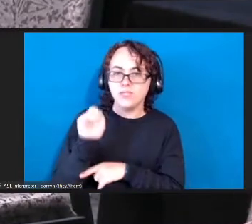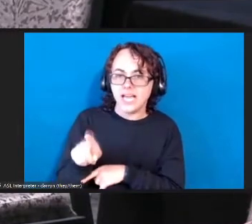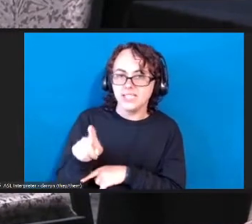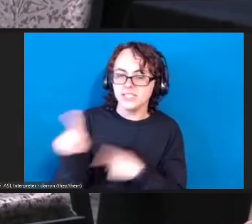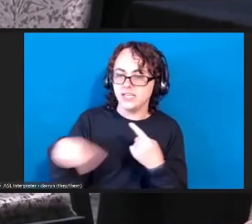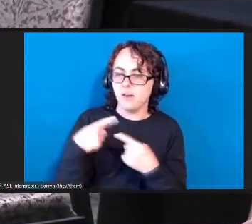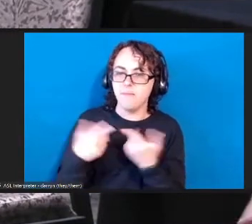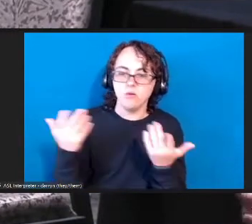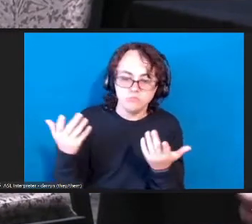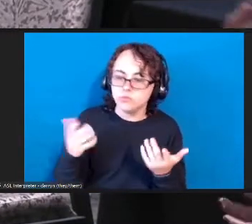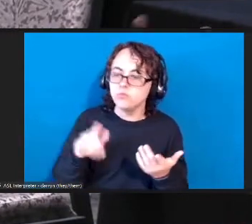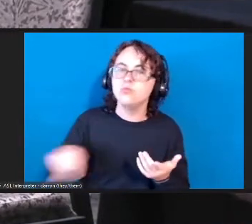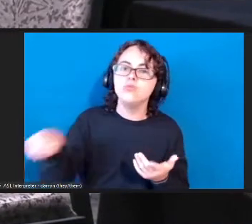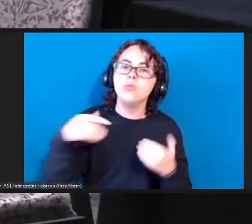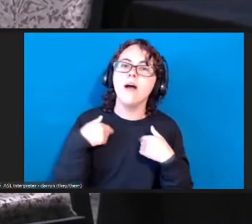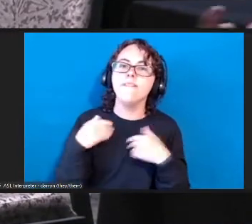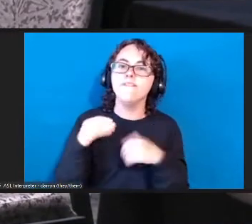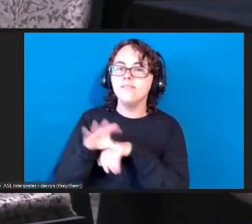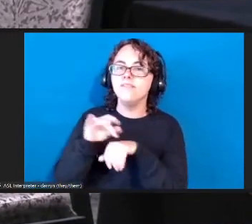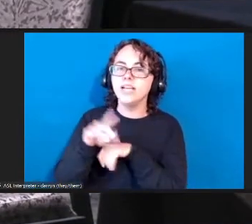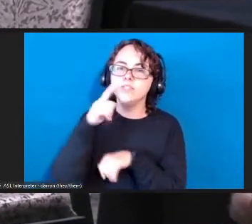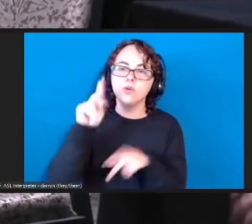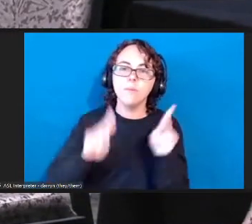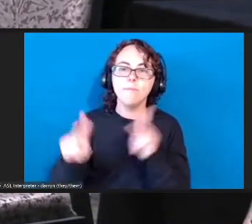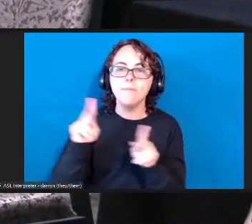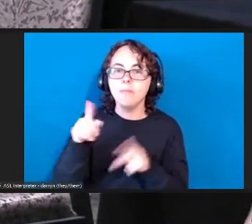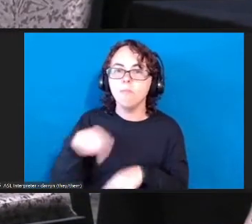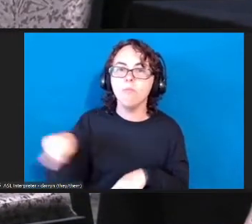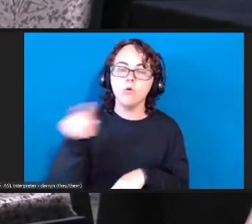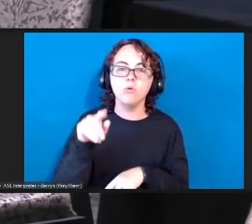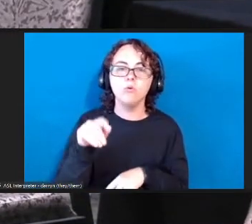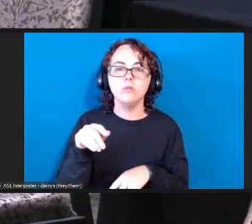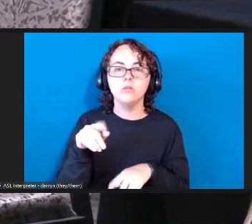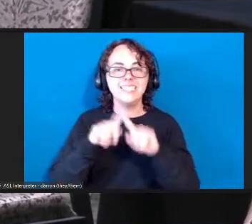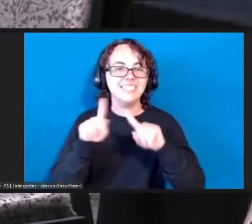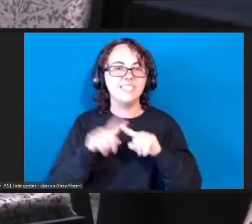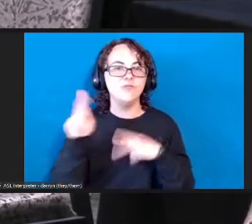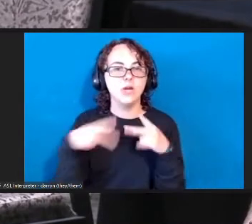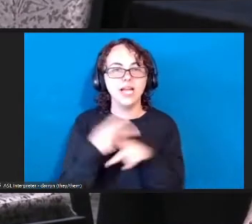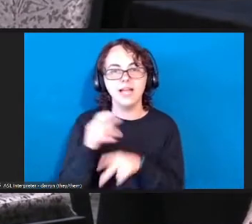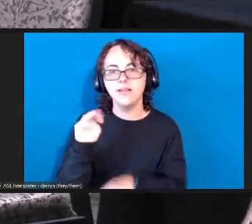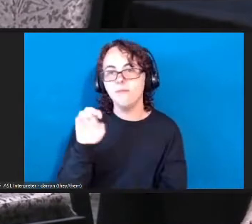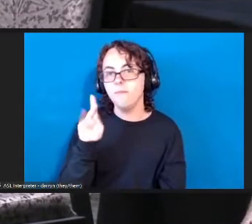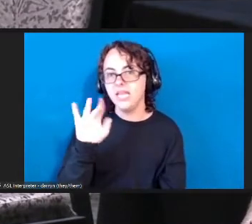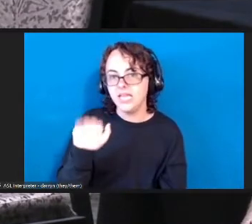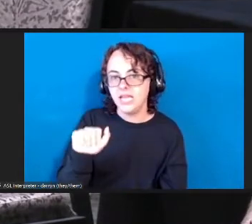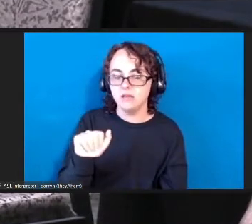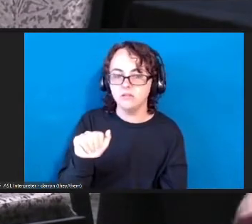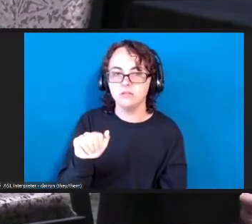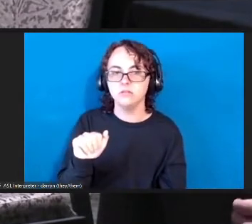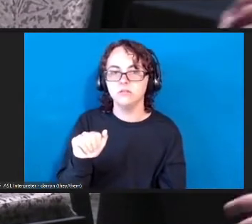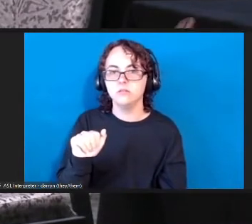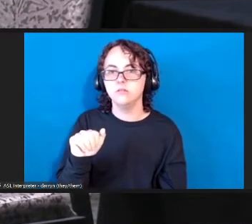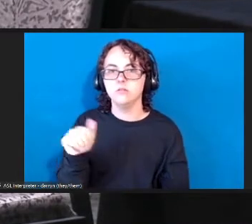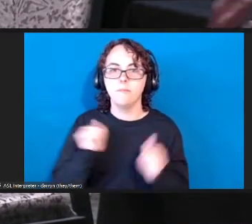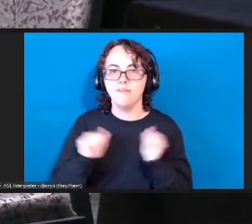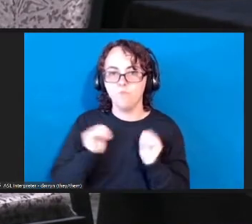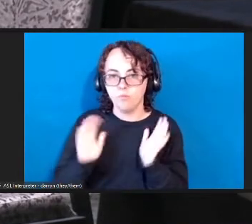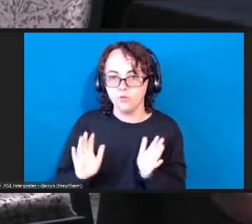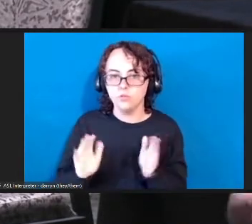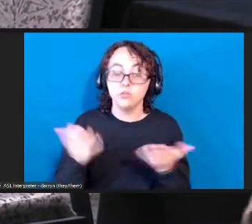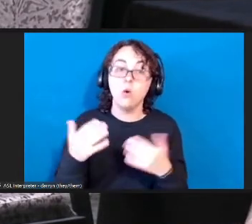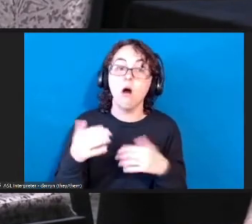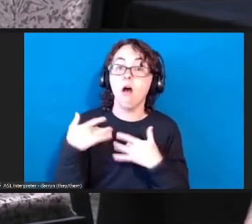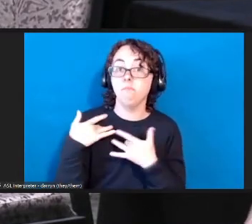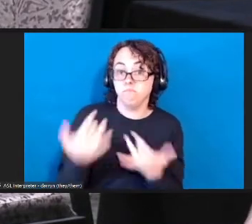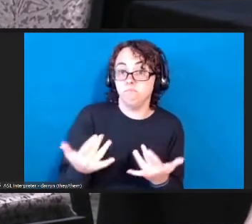have for folks who are sort of in multimedia performers, because I think a lot of time with queer